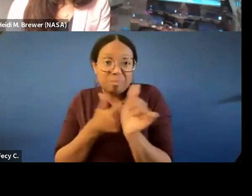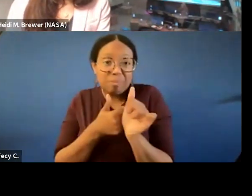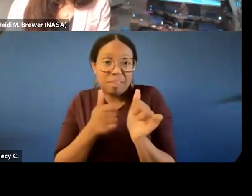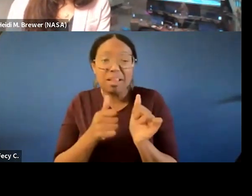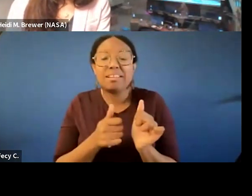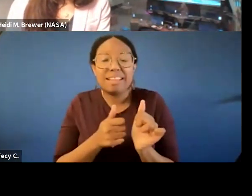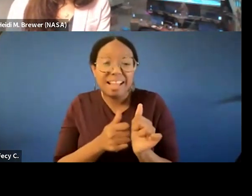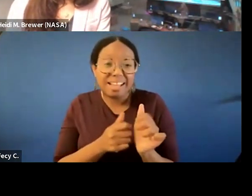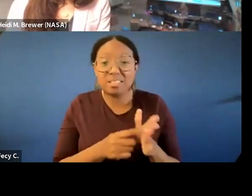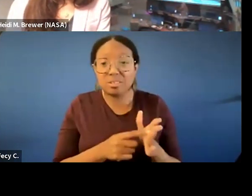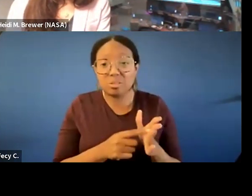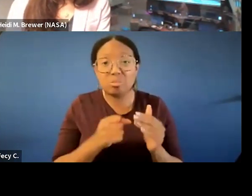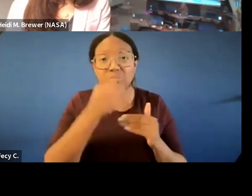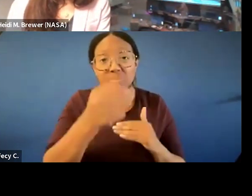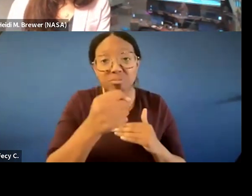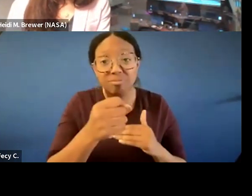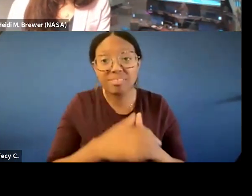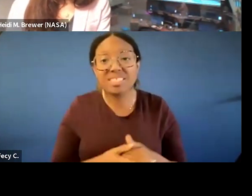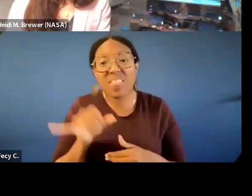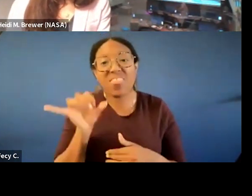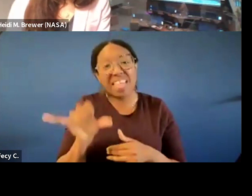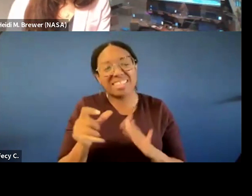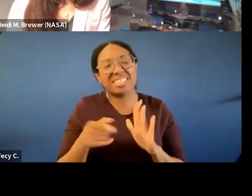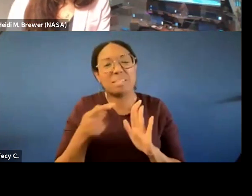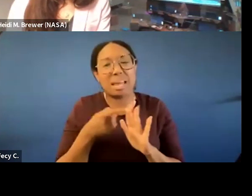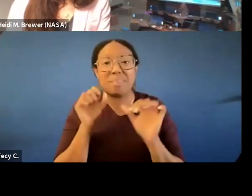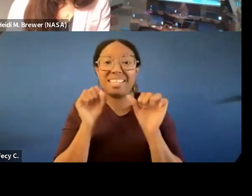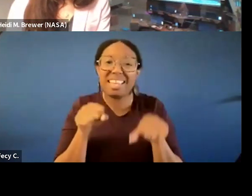performing arts that is more stressful.